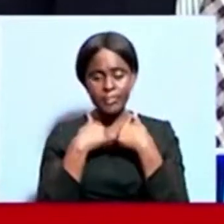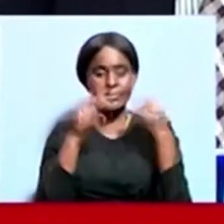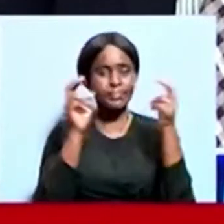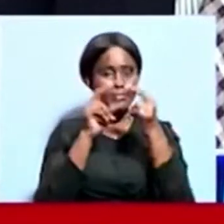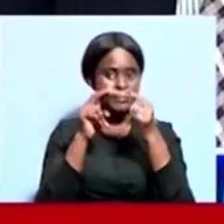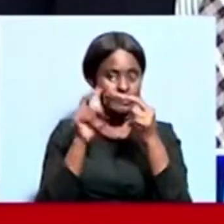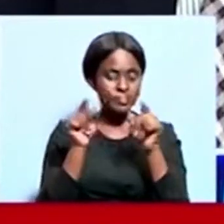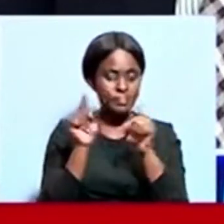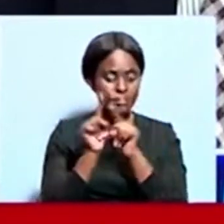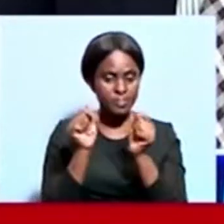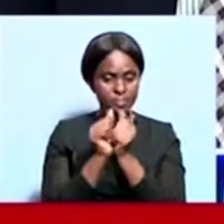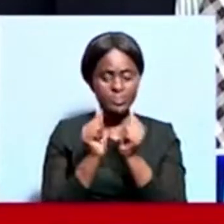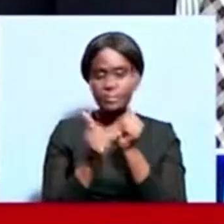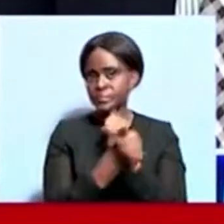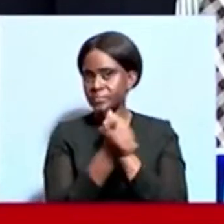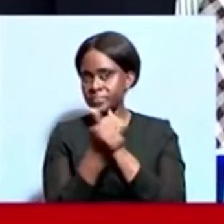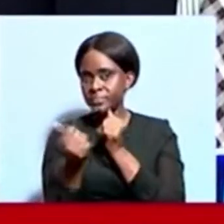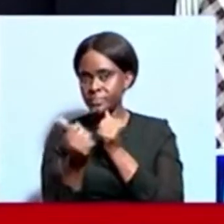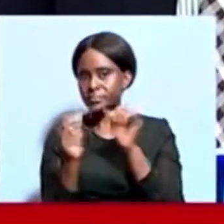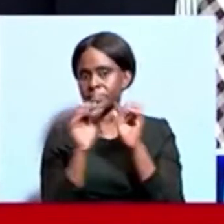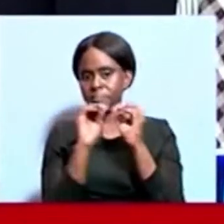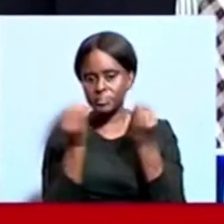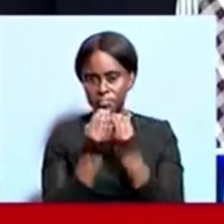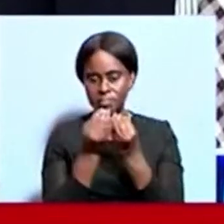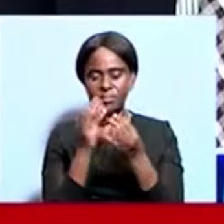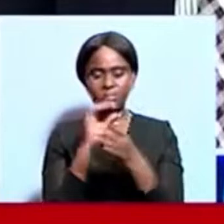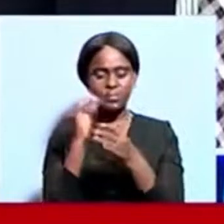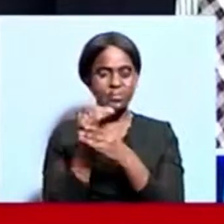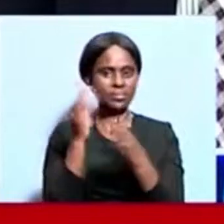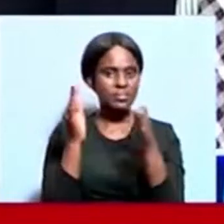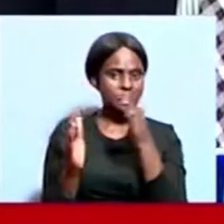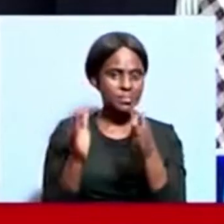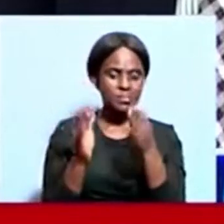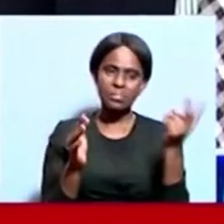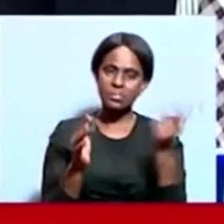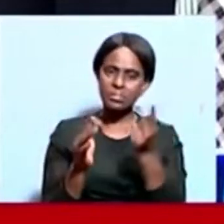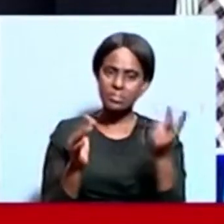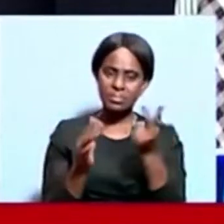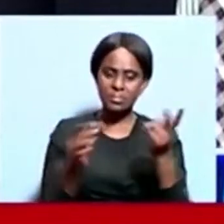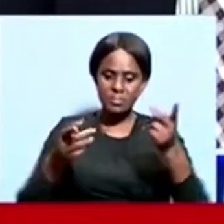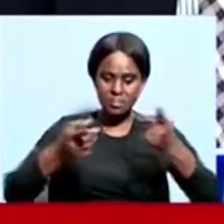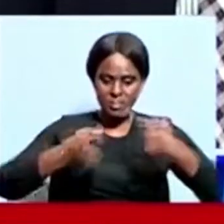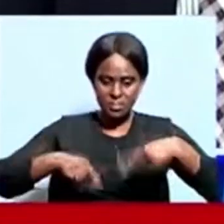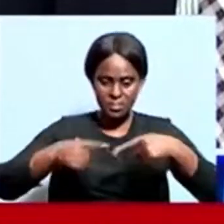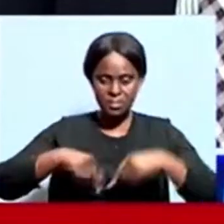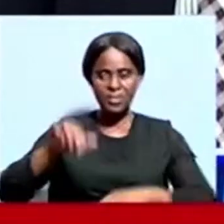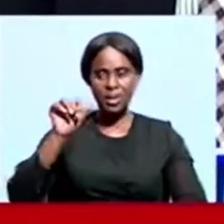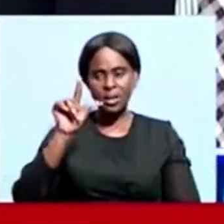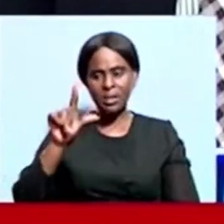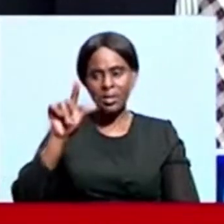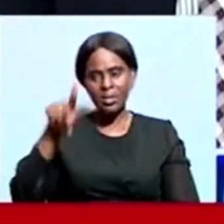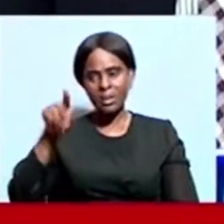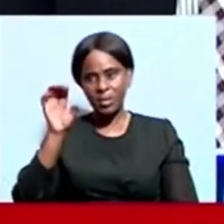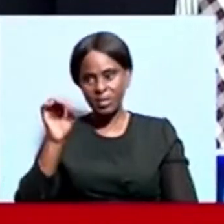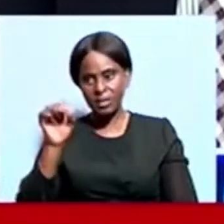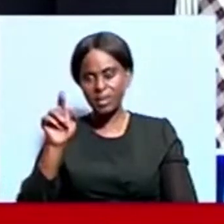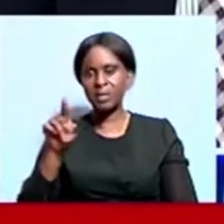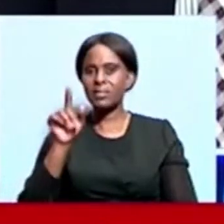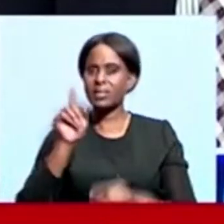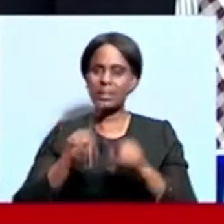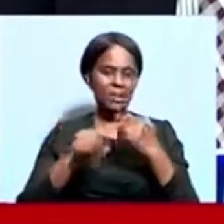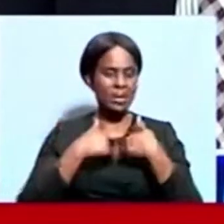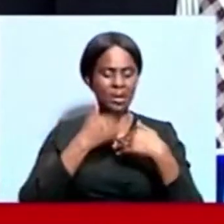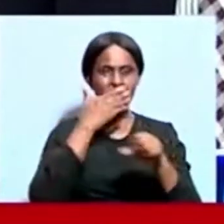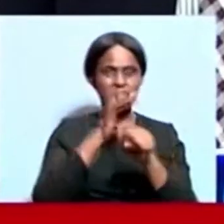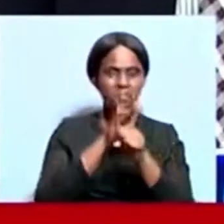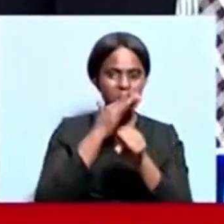contract with any entity or between two entities, a local purchase order may not have issues to do with warranty and so